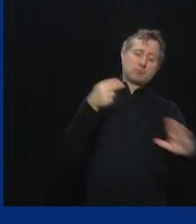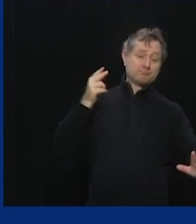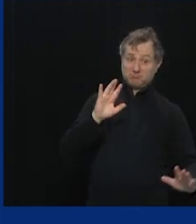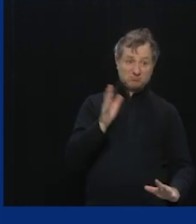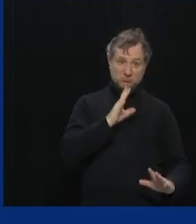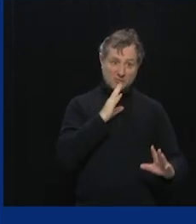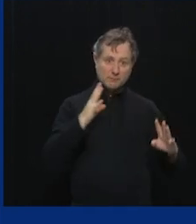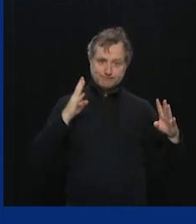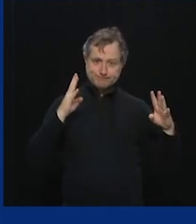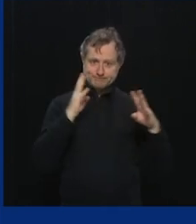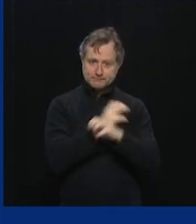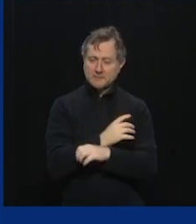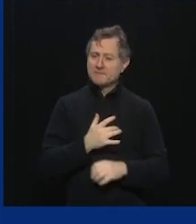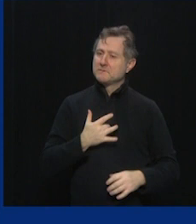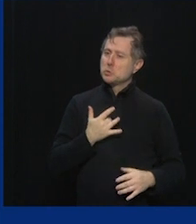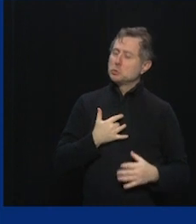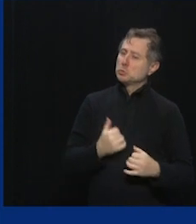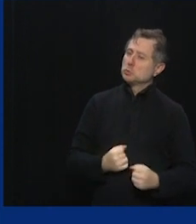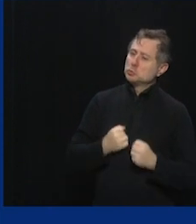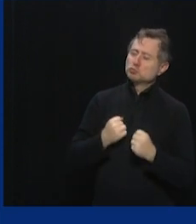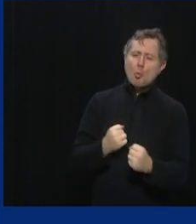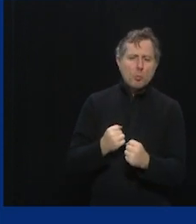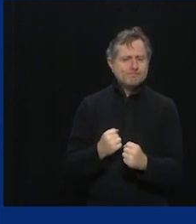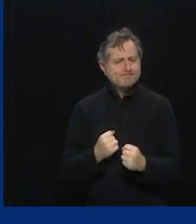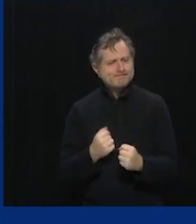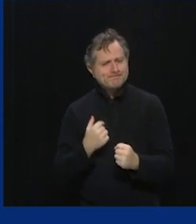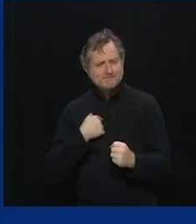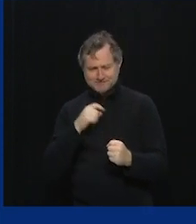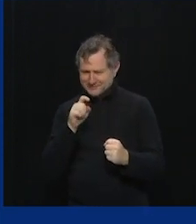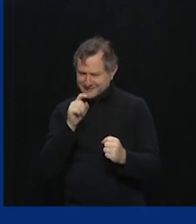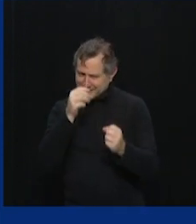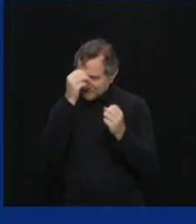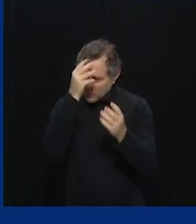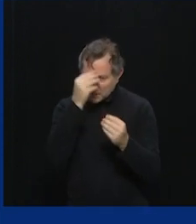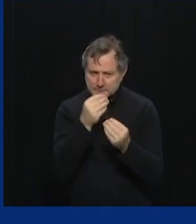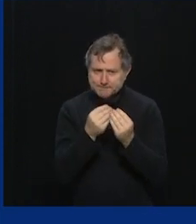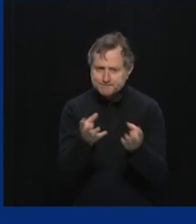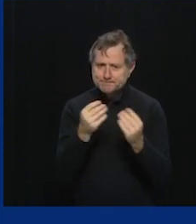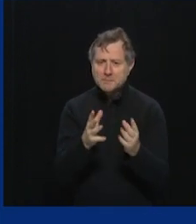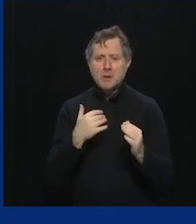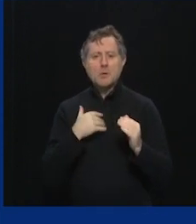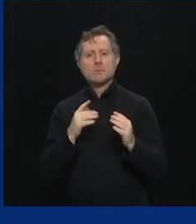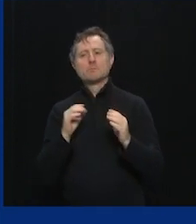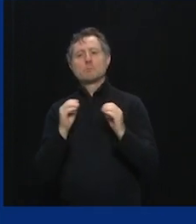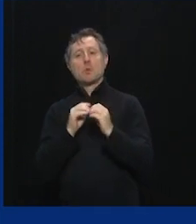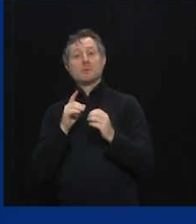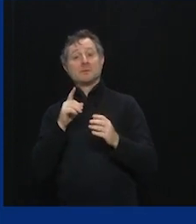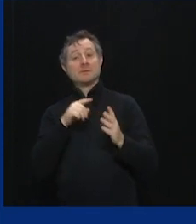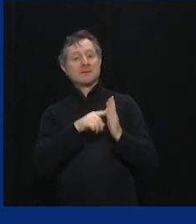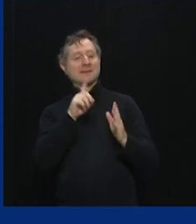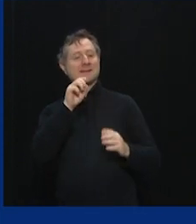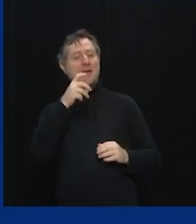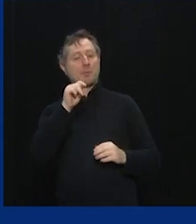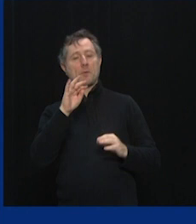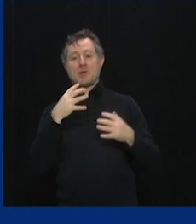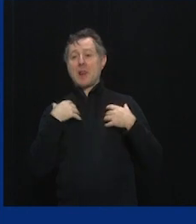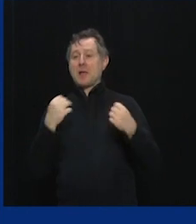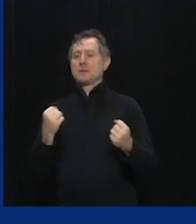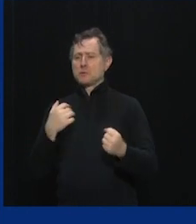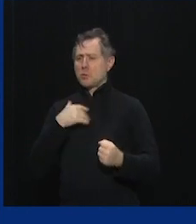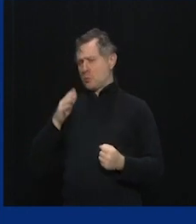very strongly that we need to get more information out about this. Our Department of Health will be hosting a webinar on October 25th to